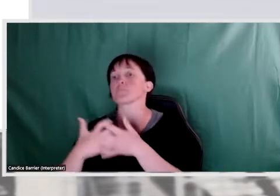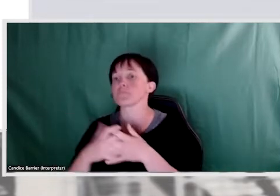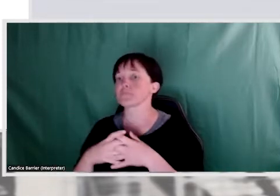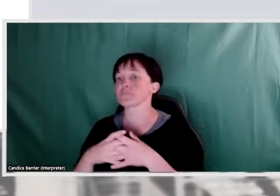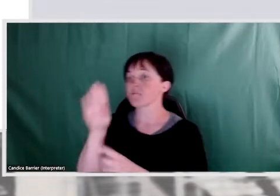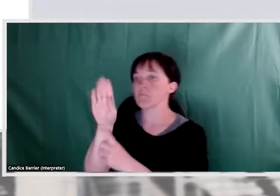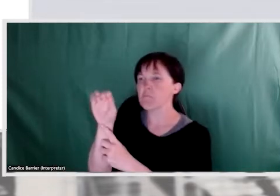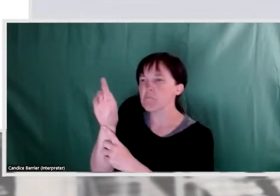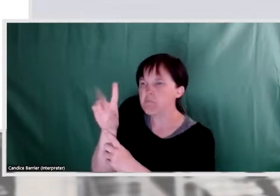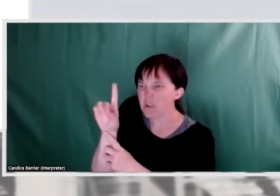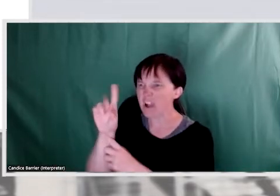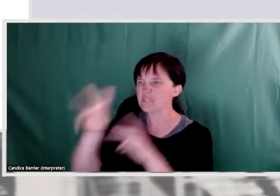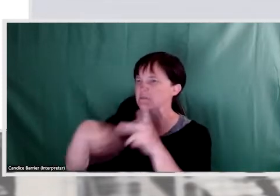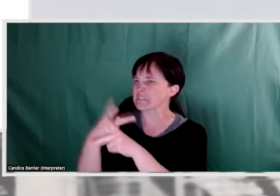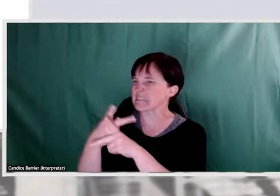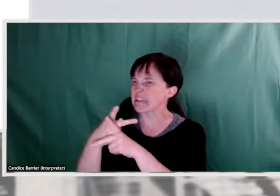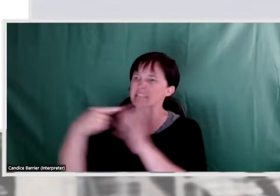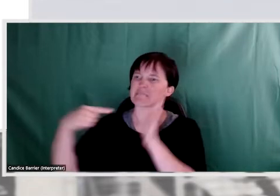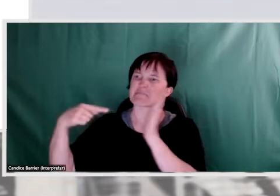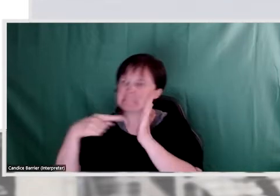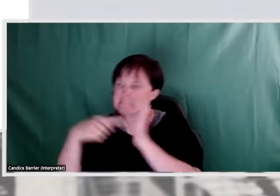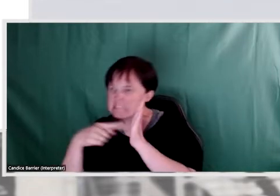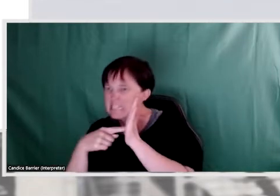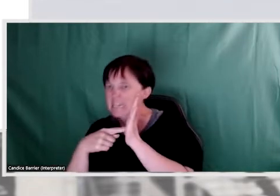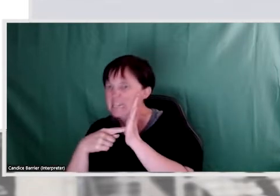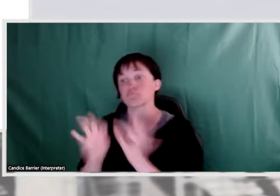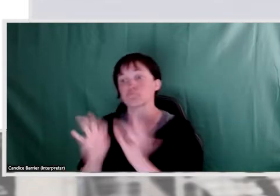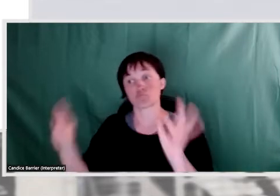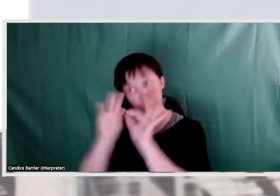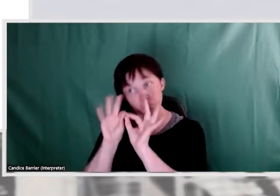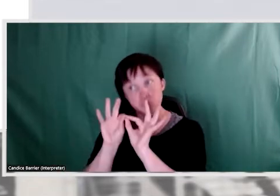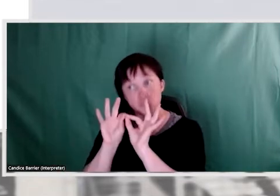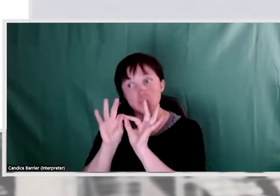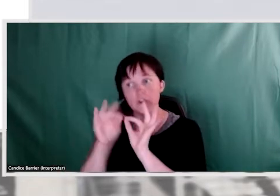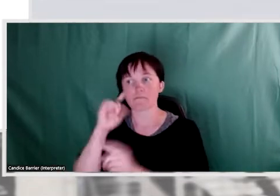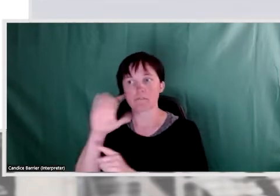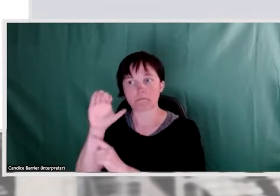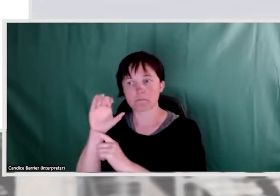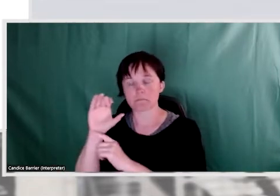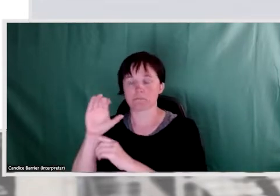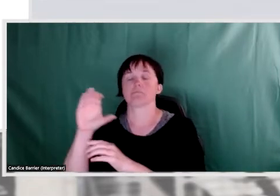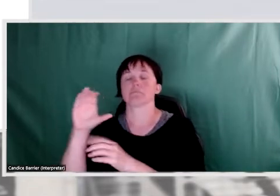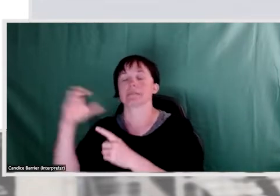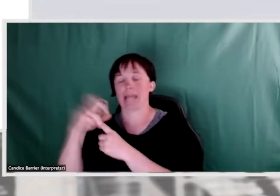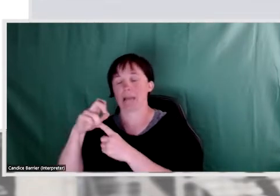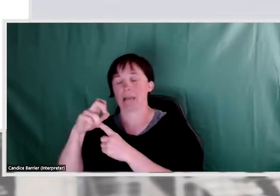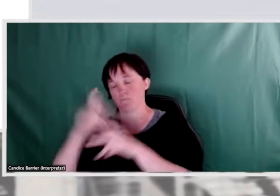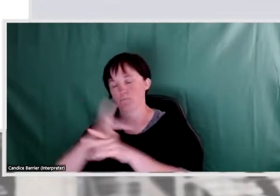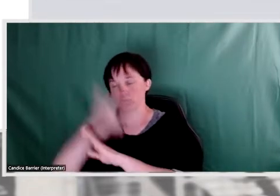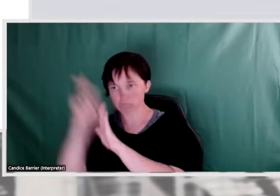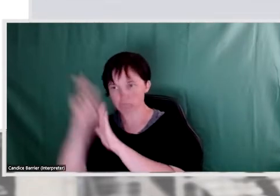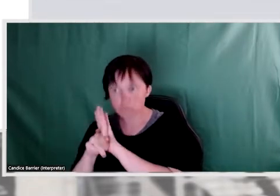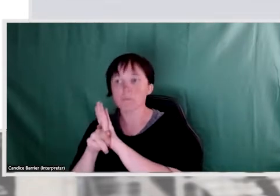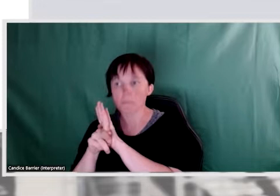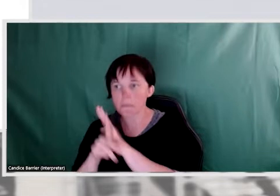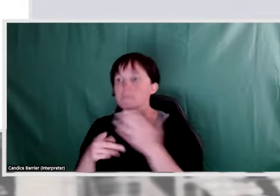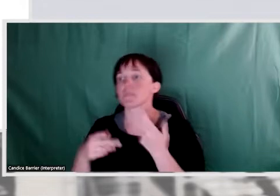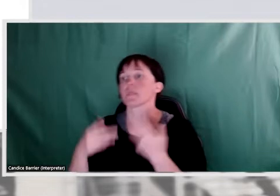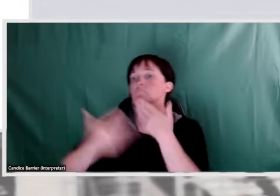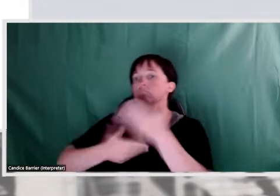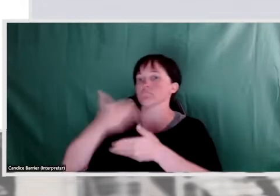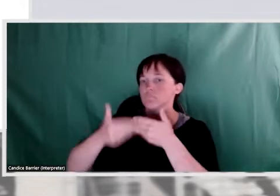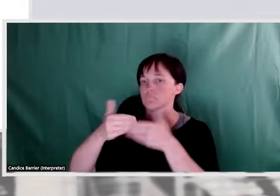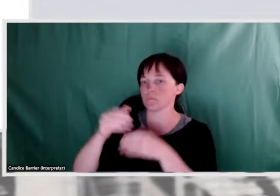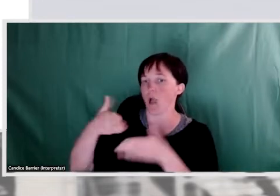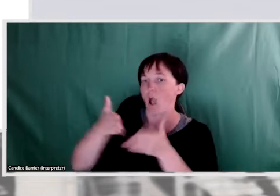Our community development block grants play a crucial role in some of our capital projects, and our pay-as-you-go transfers from the operating budget also have